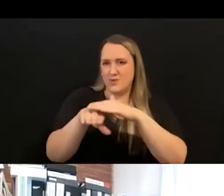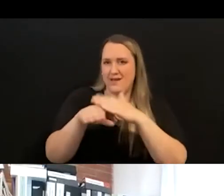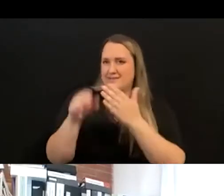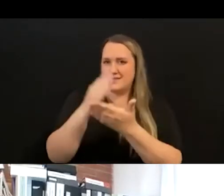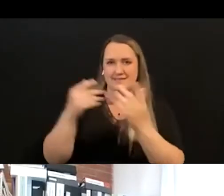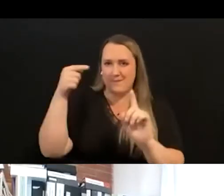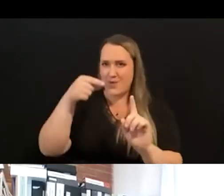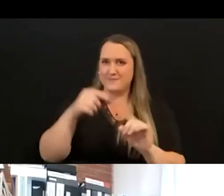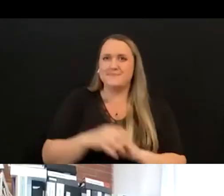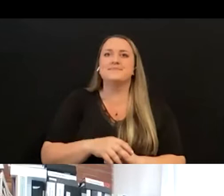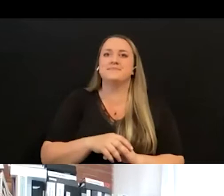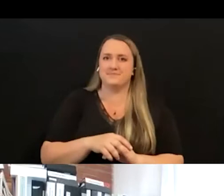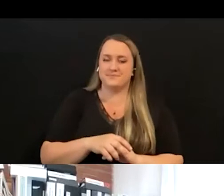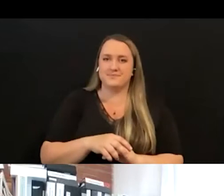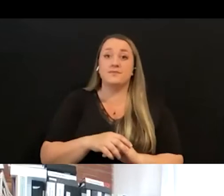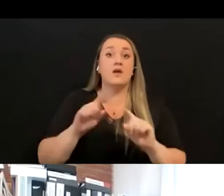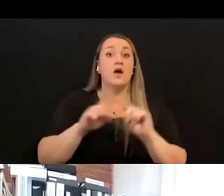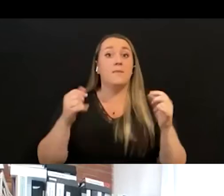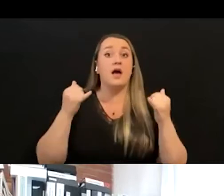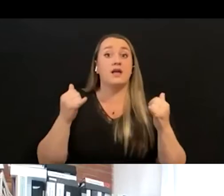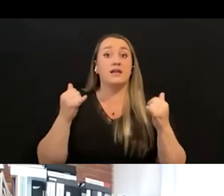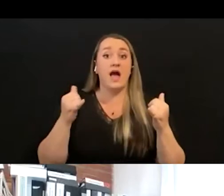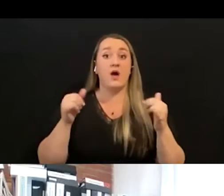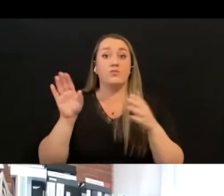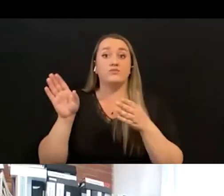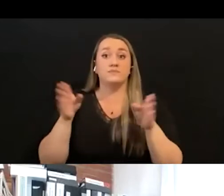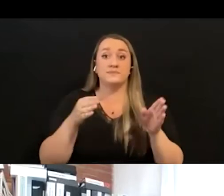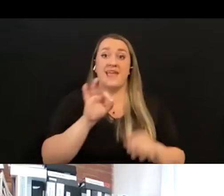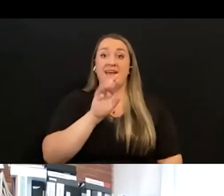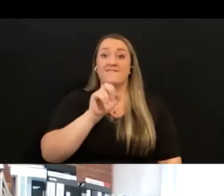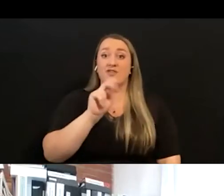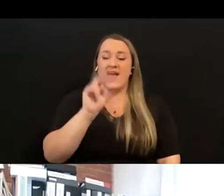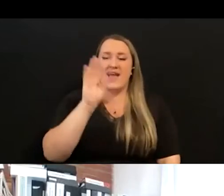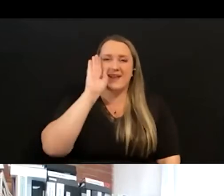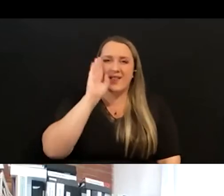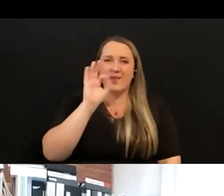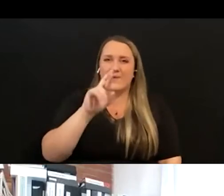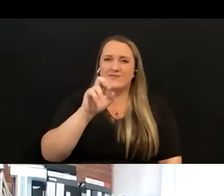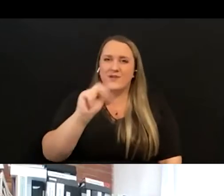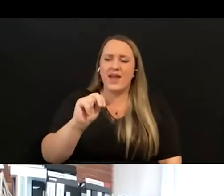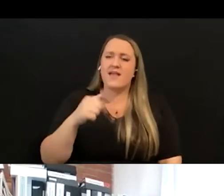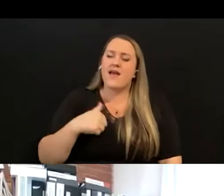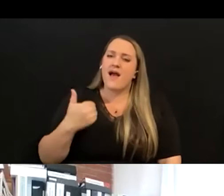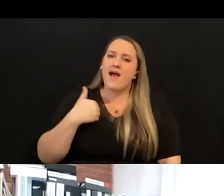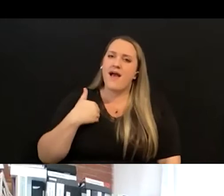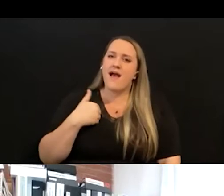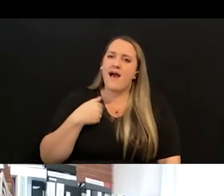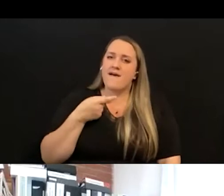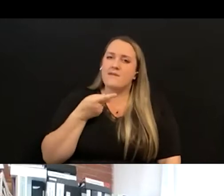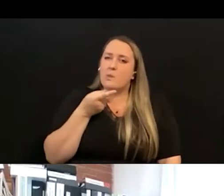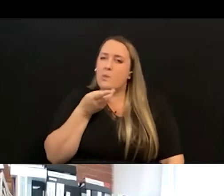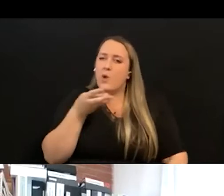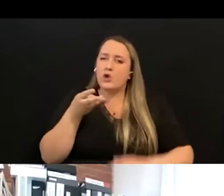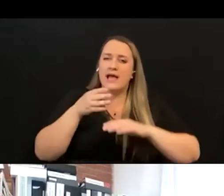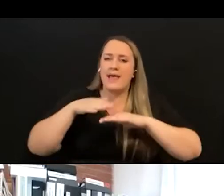point. But now this brings us to Fran. Hello, Fran. Fran, I have a multi-layered question